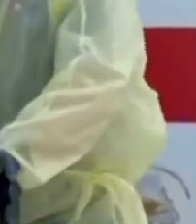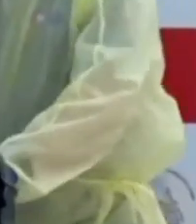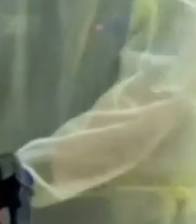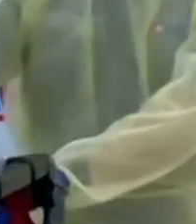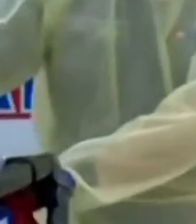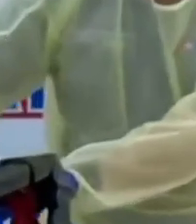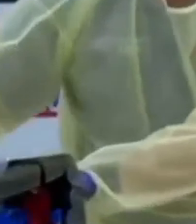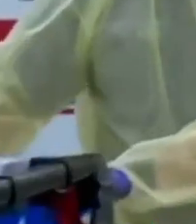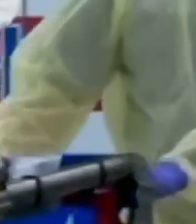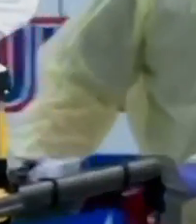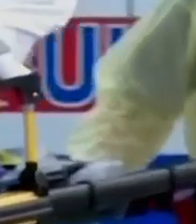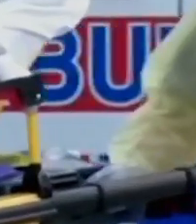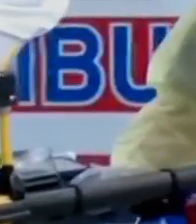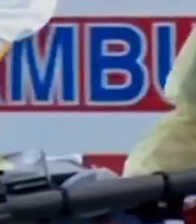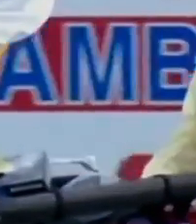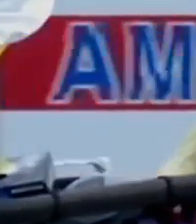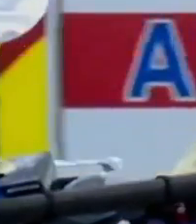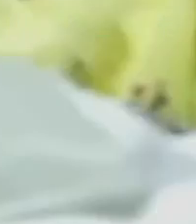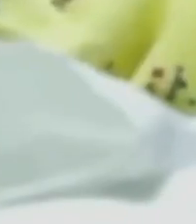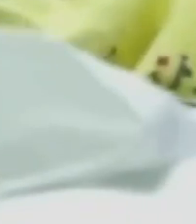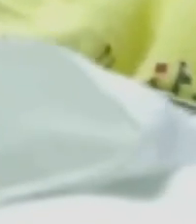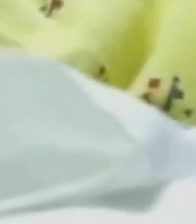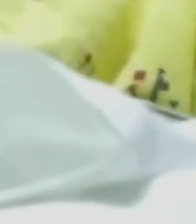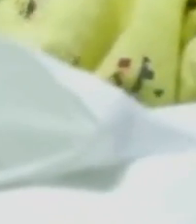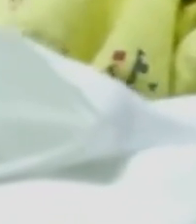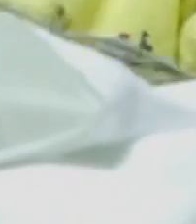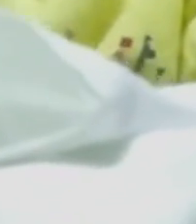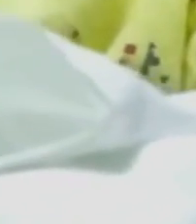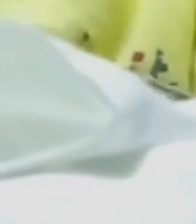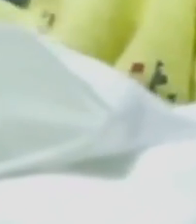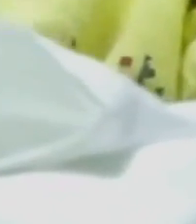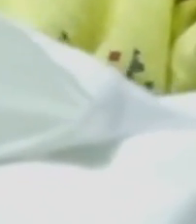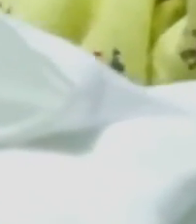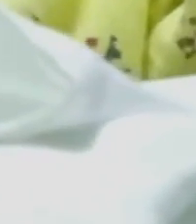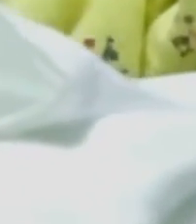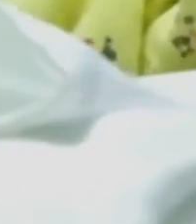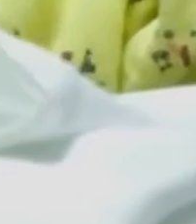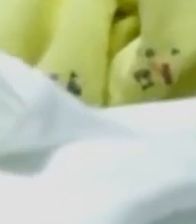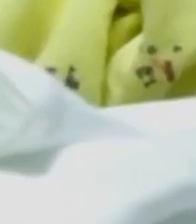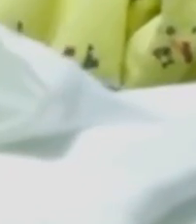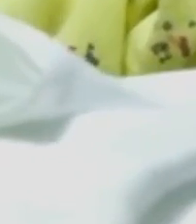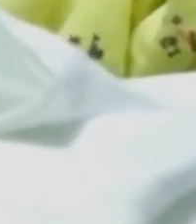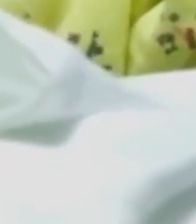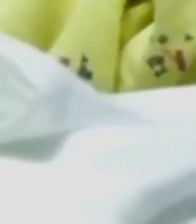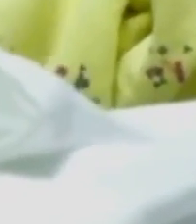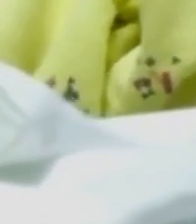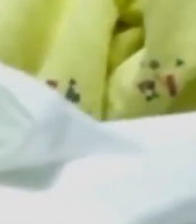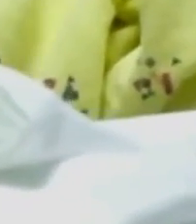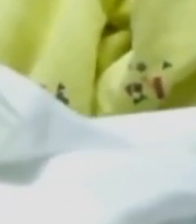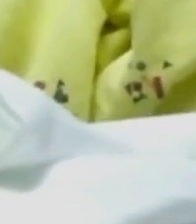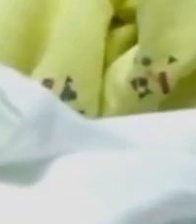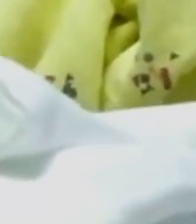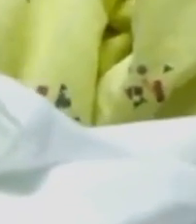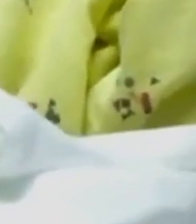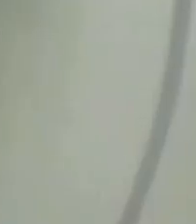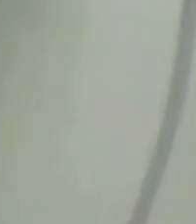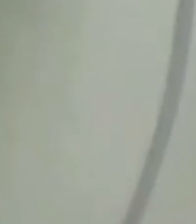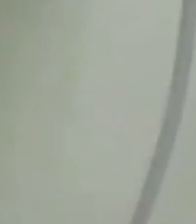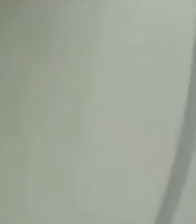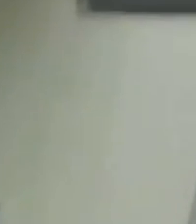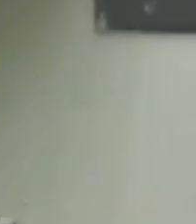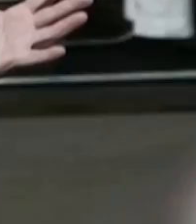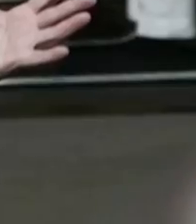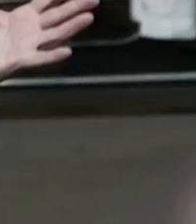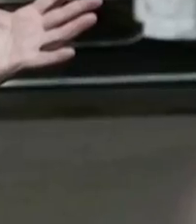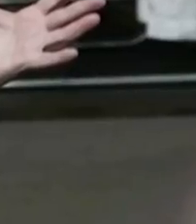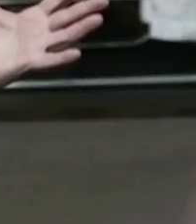to defend his policies while also taking aim at the Trump administration, saying the shortage of vaccines was the fault of the federal government during